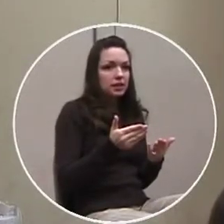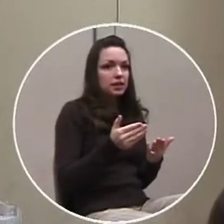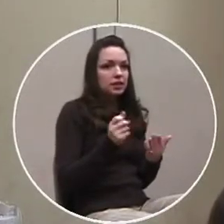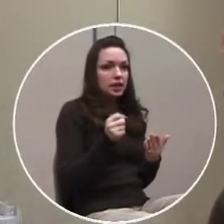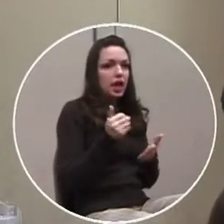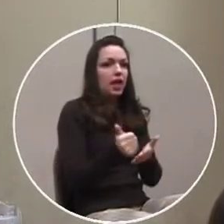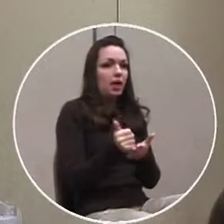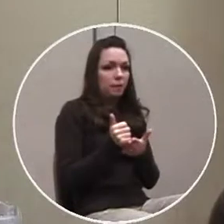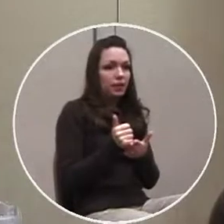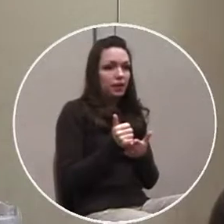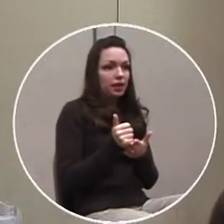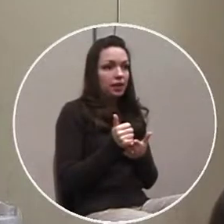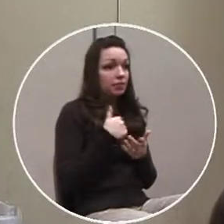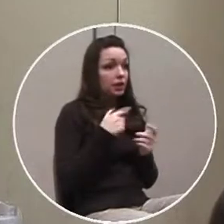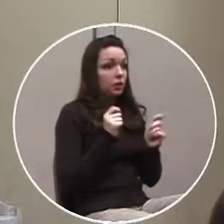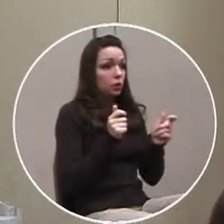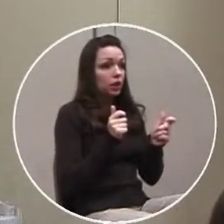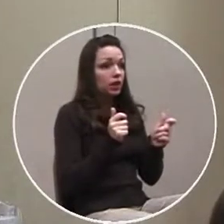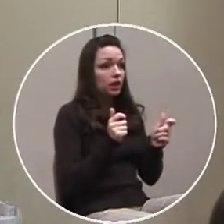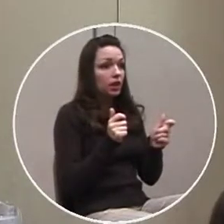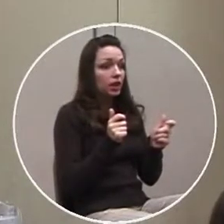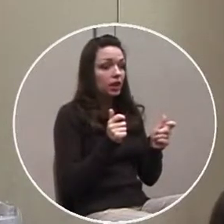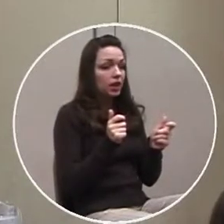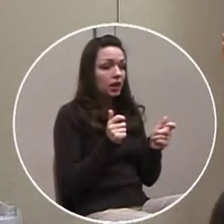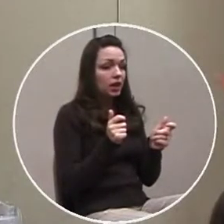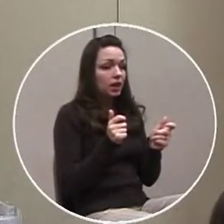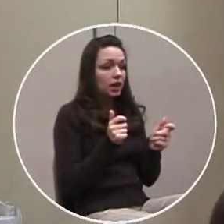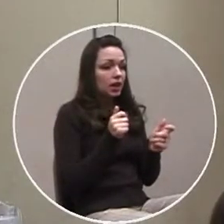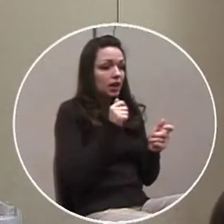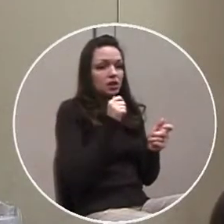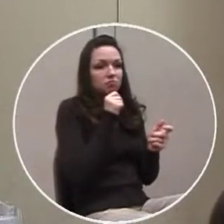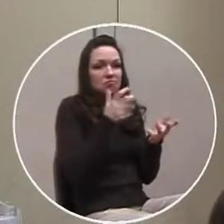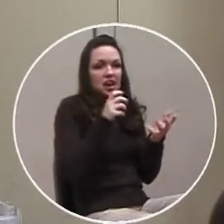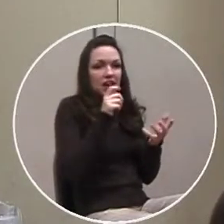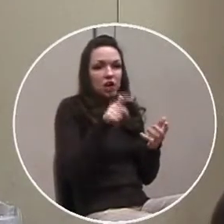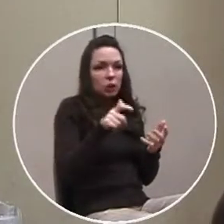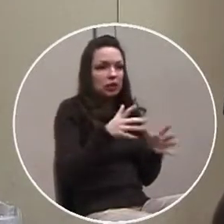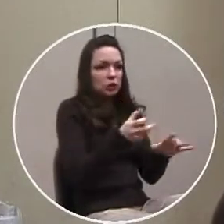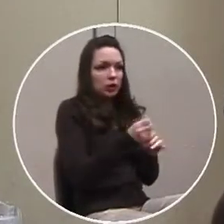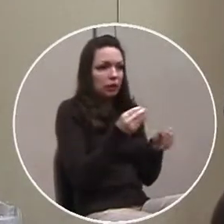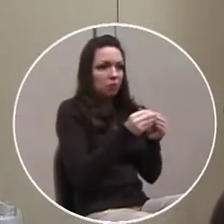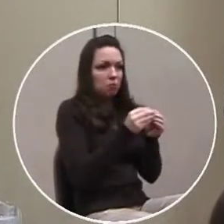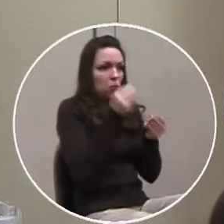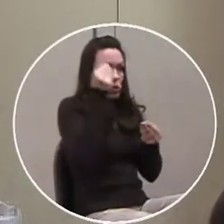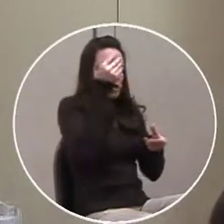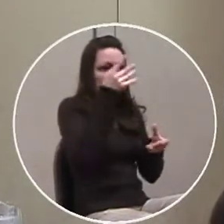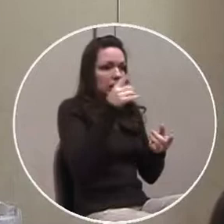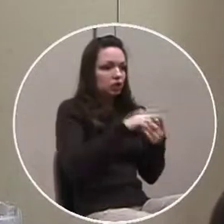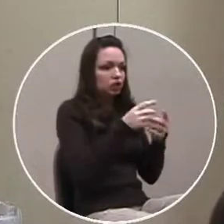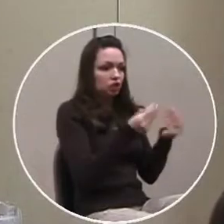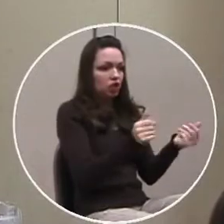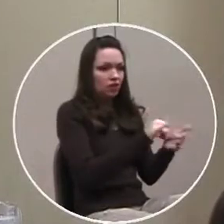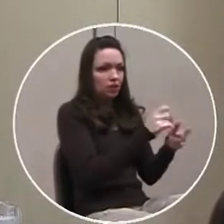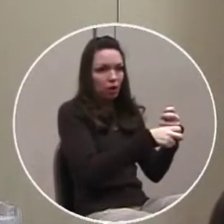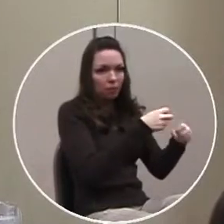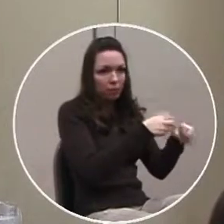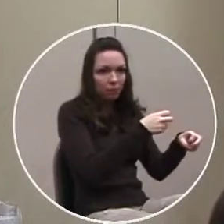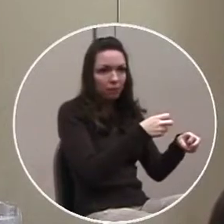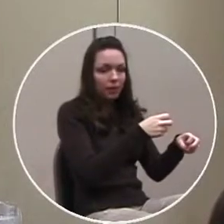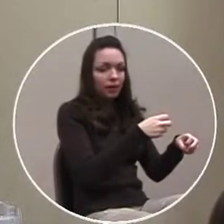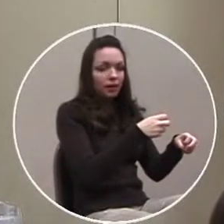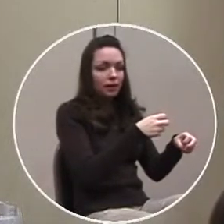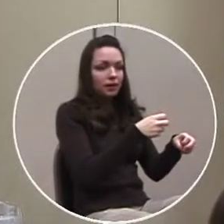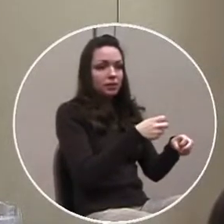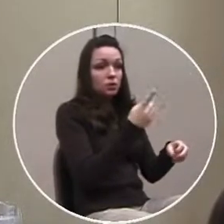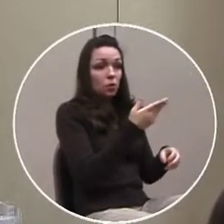out, I very quickly short-circuit it. I don't want to collect more data than is necessary to solve the problem. So I think one of the things